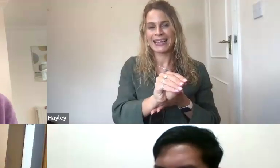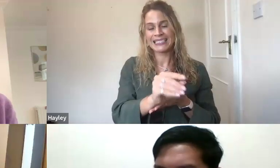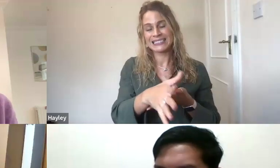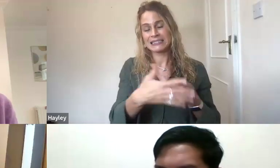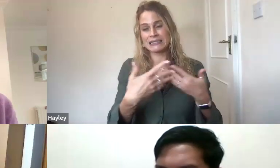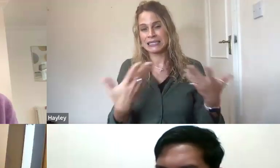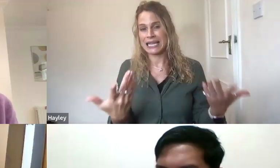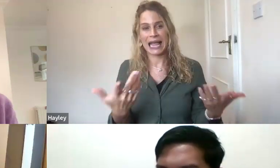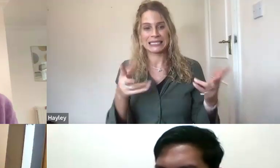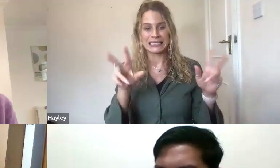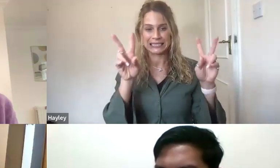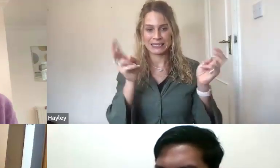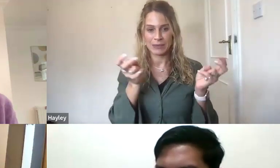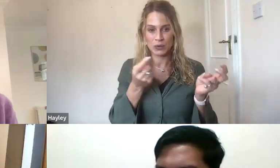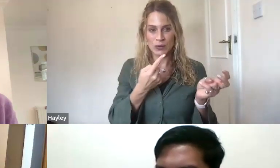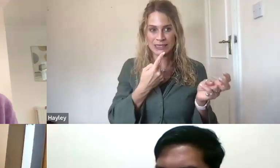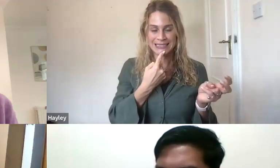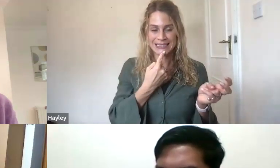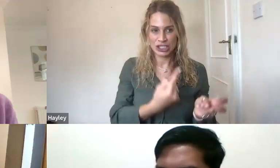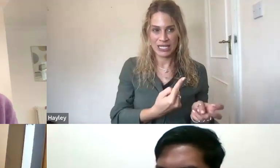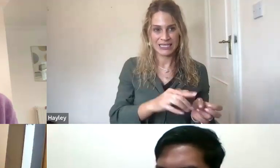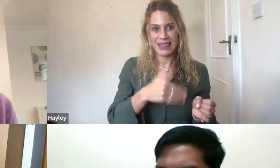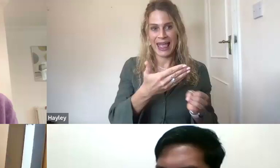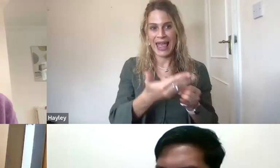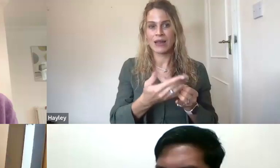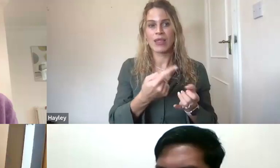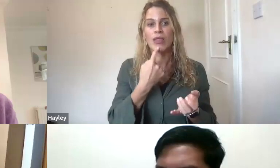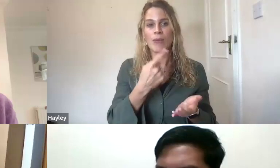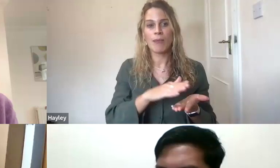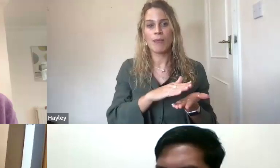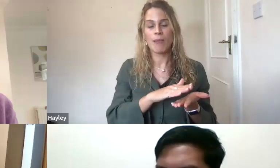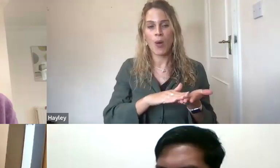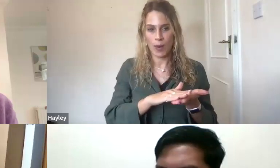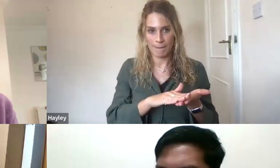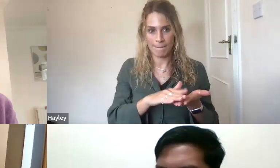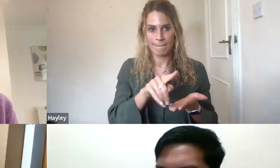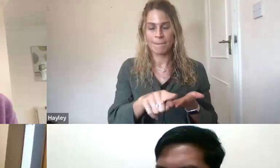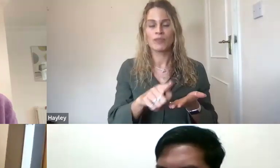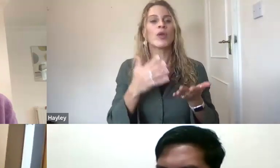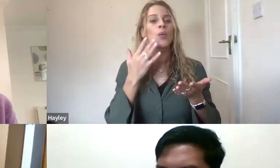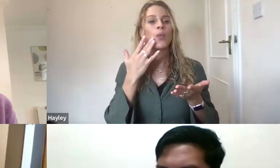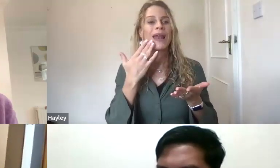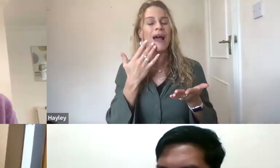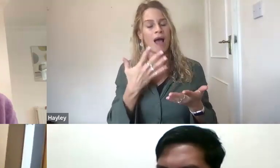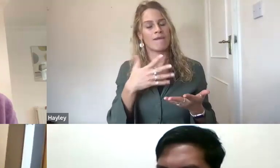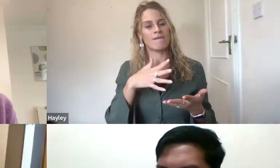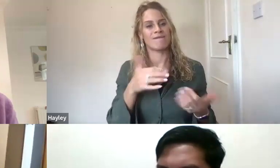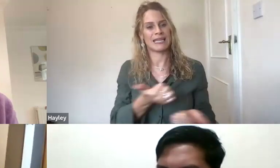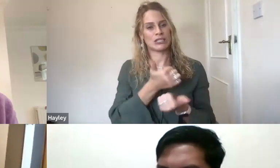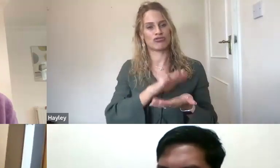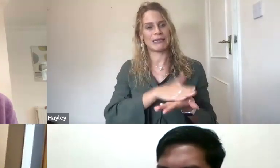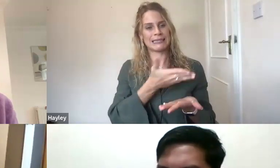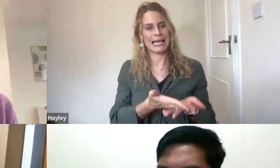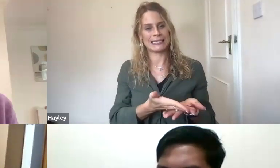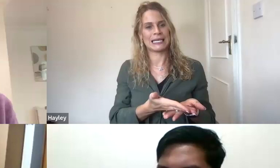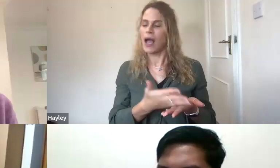suggests at the end of that poem. When the work is complete, and if I feel that I've done a reasonably good job,